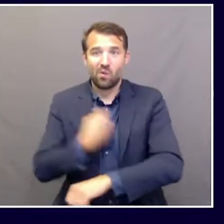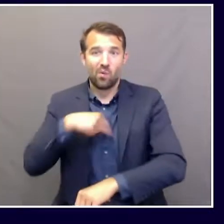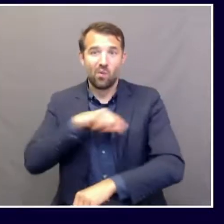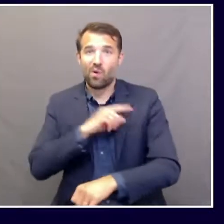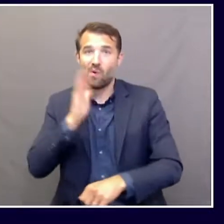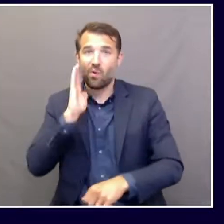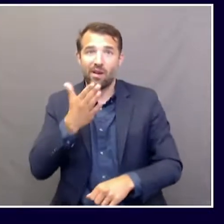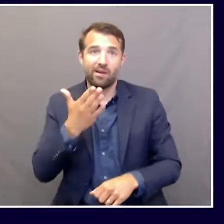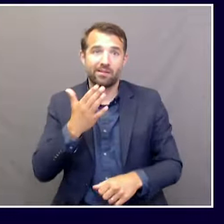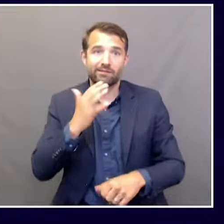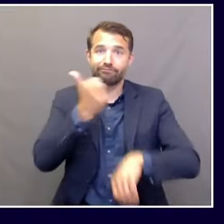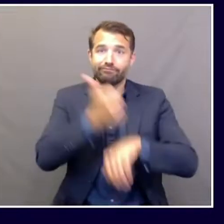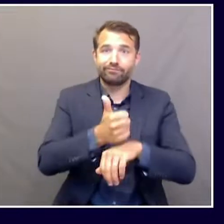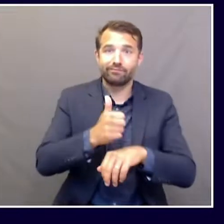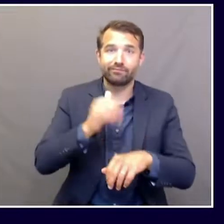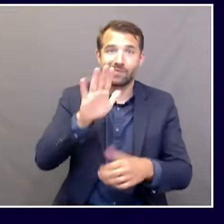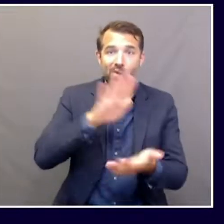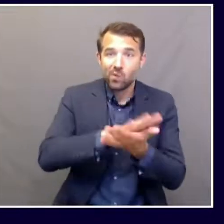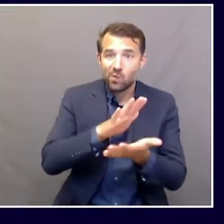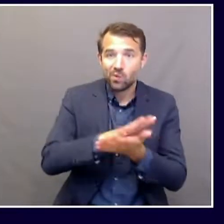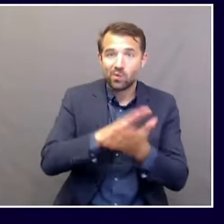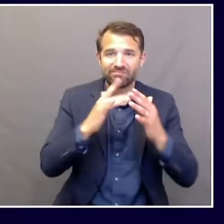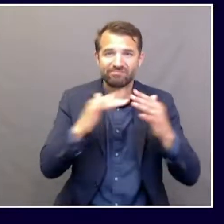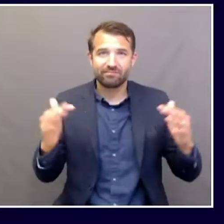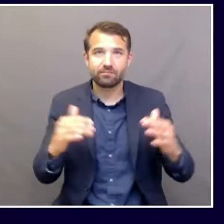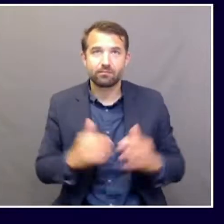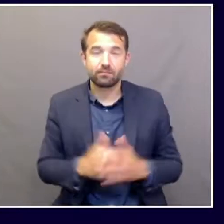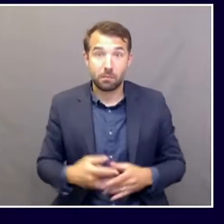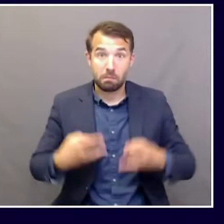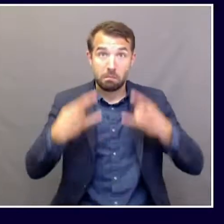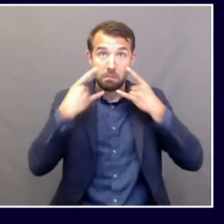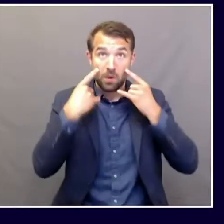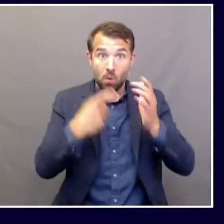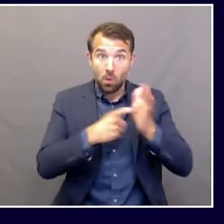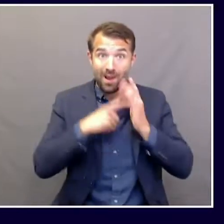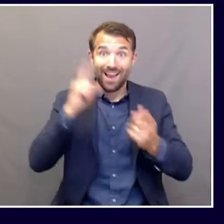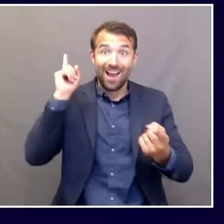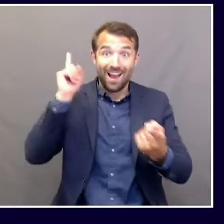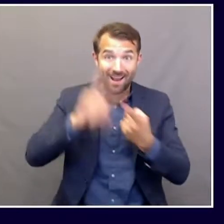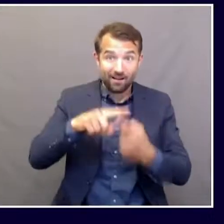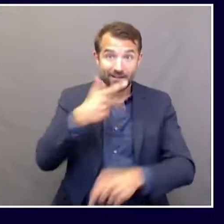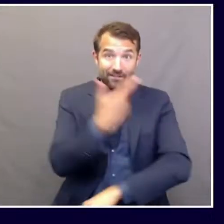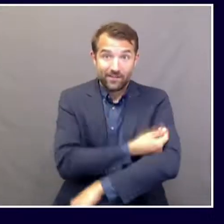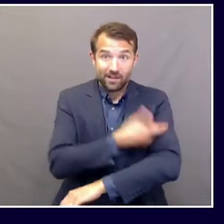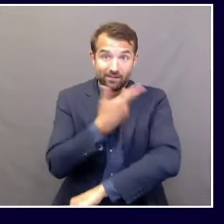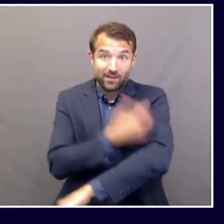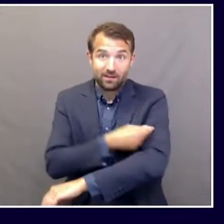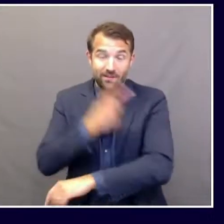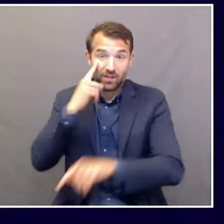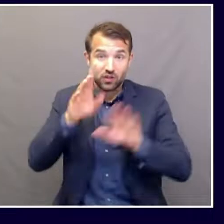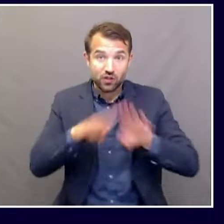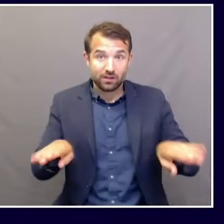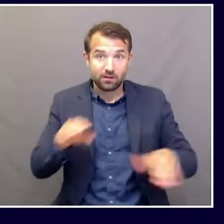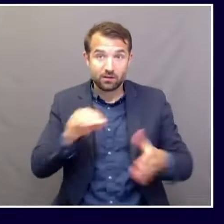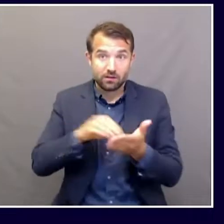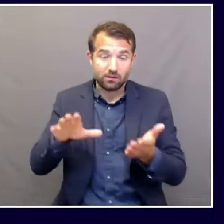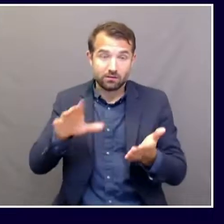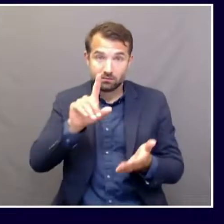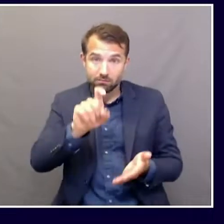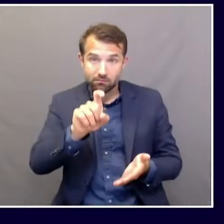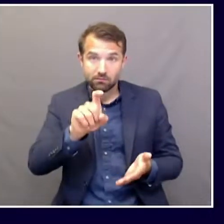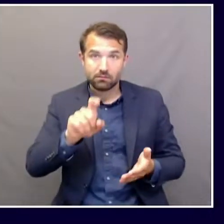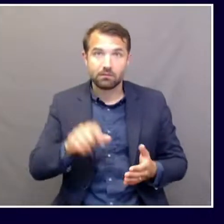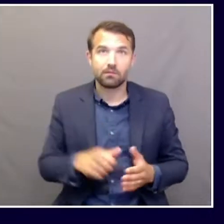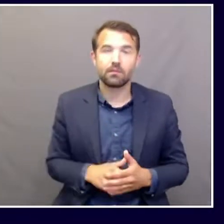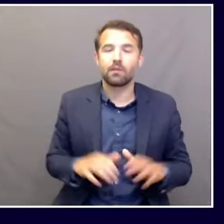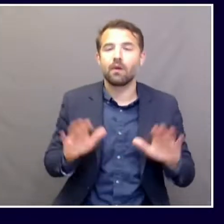on vaccination of all school-age students? I think, I don't know that there